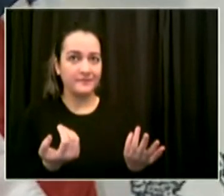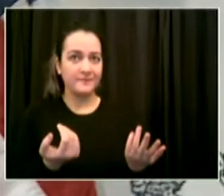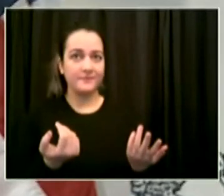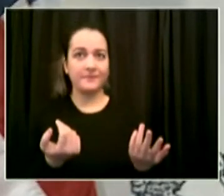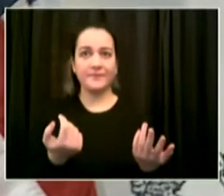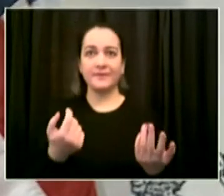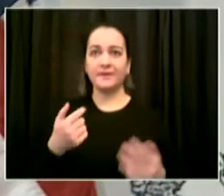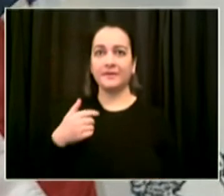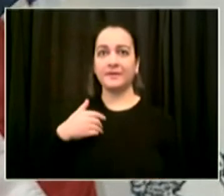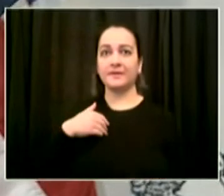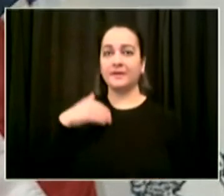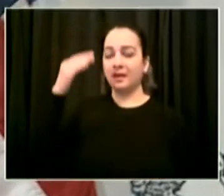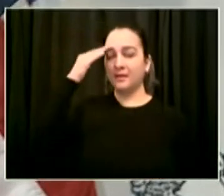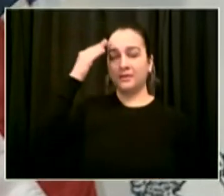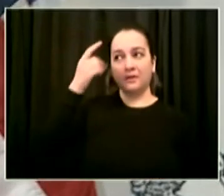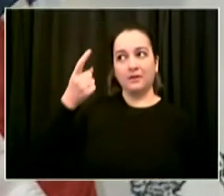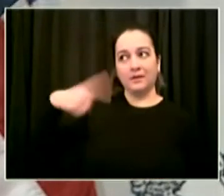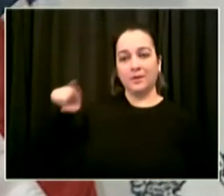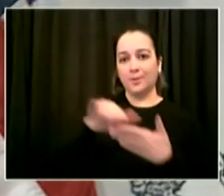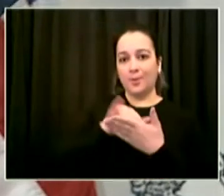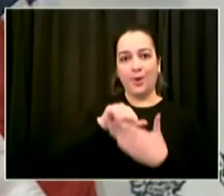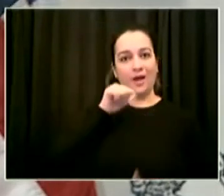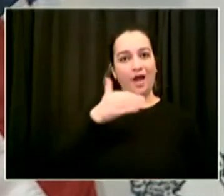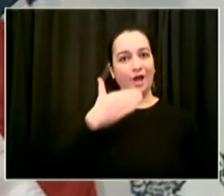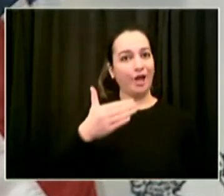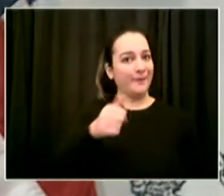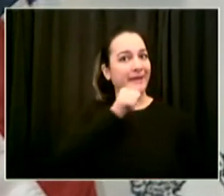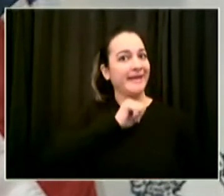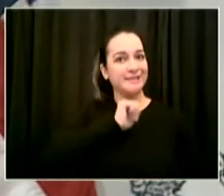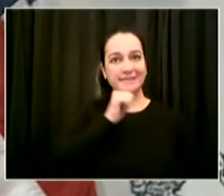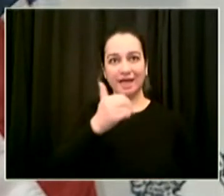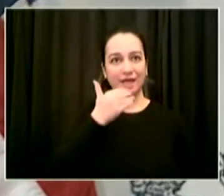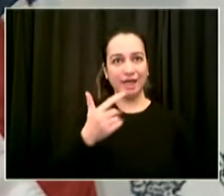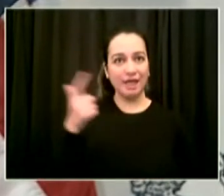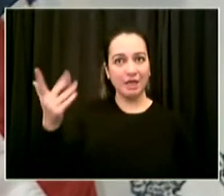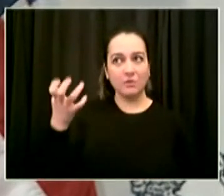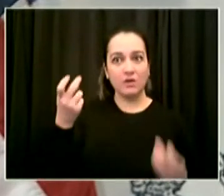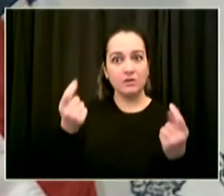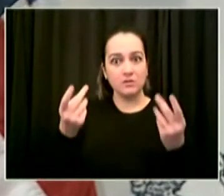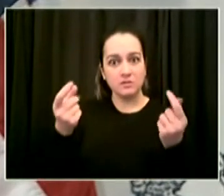bit of a cynical streak, and that's part of what makes us great. But I want to assure people,